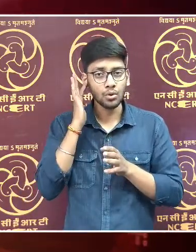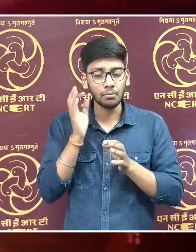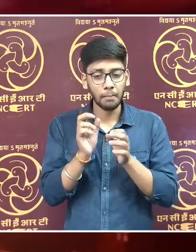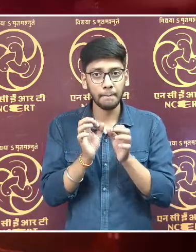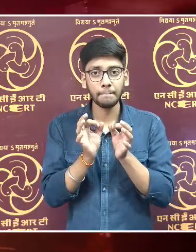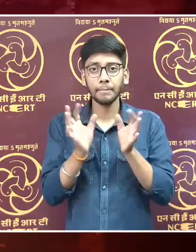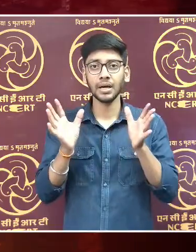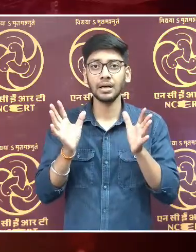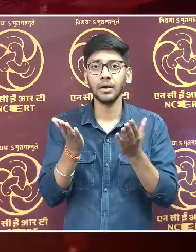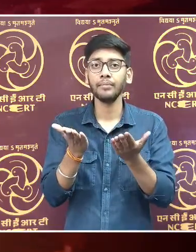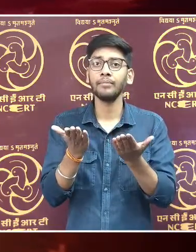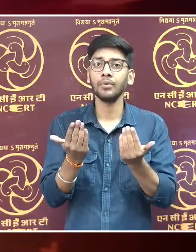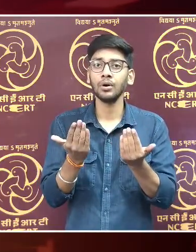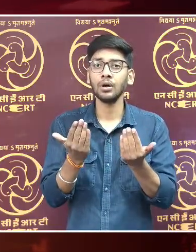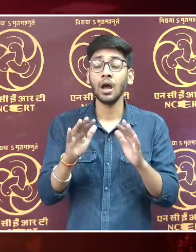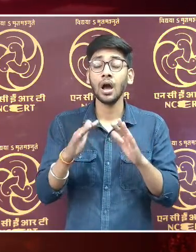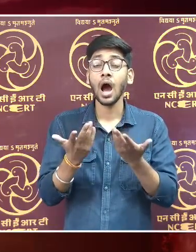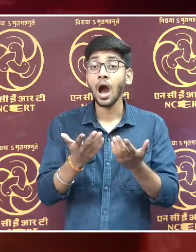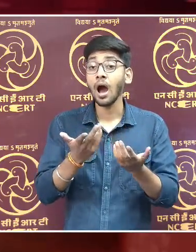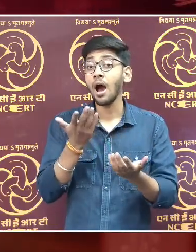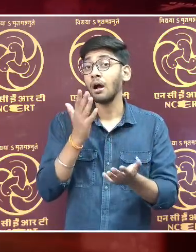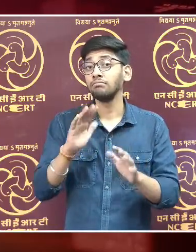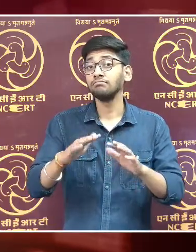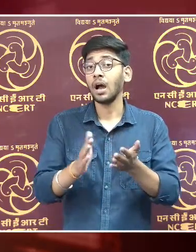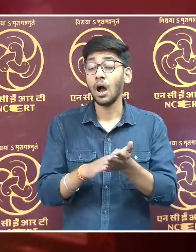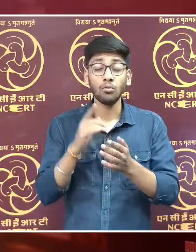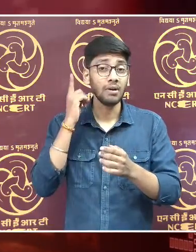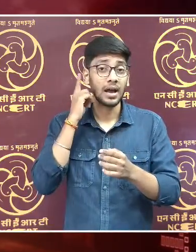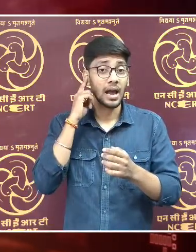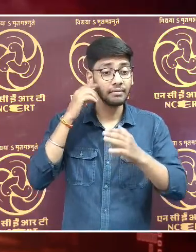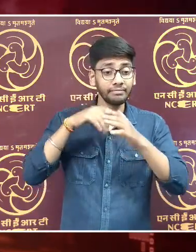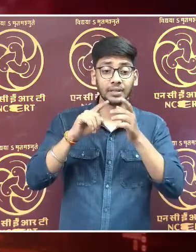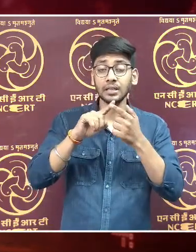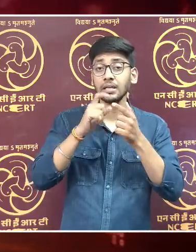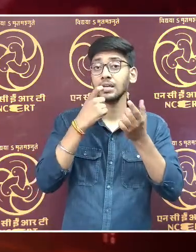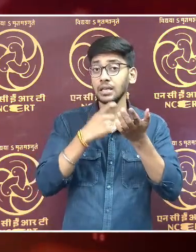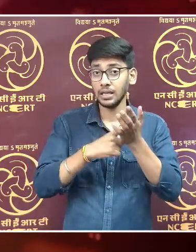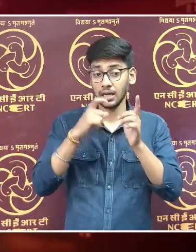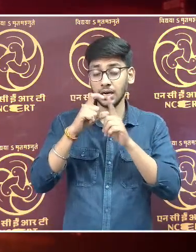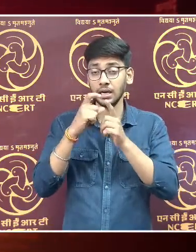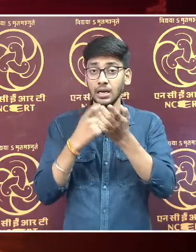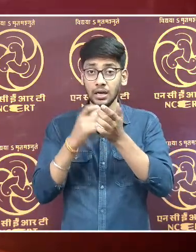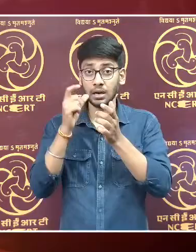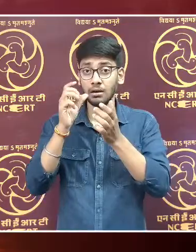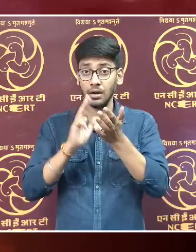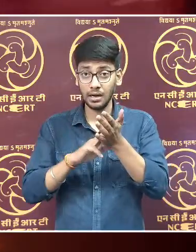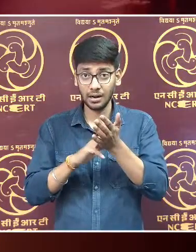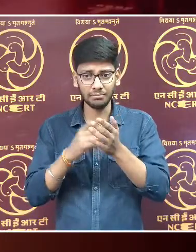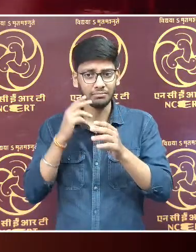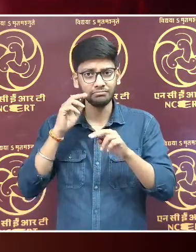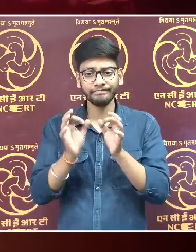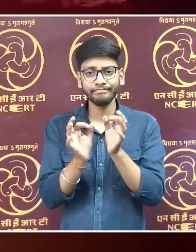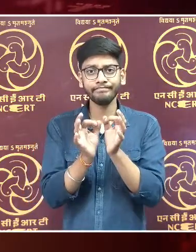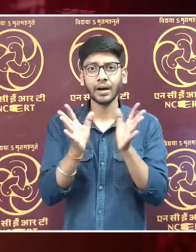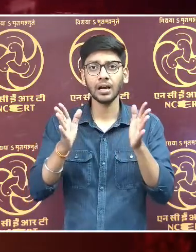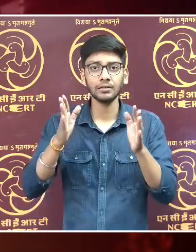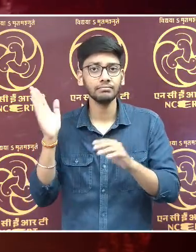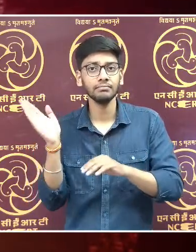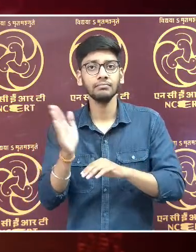the how the eardrum can rupture because of the pressure that happens with the slap. So